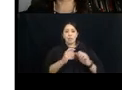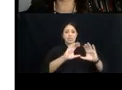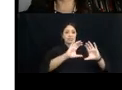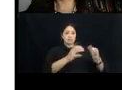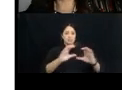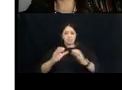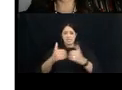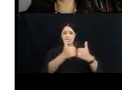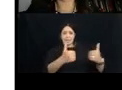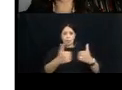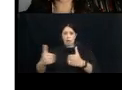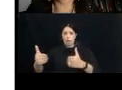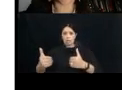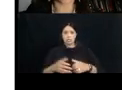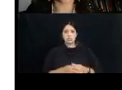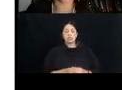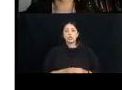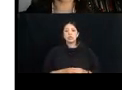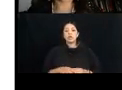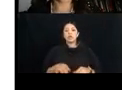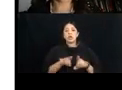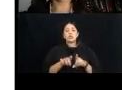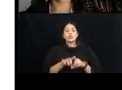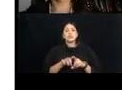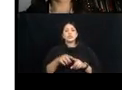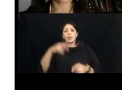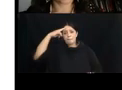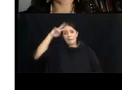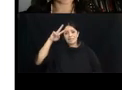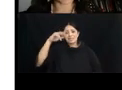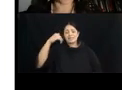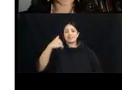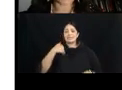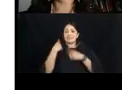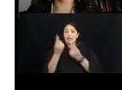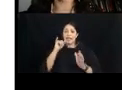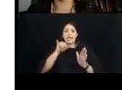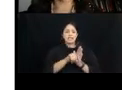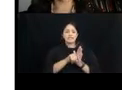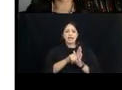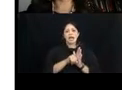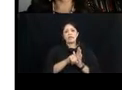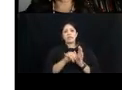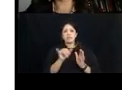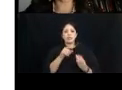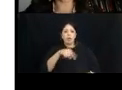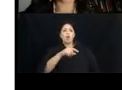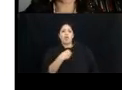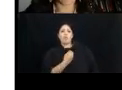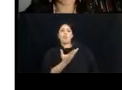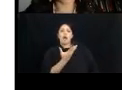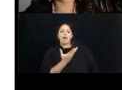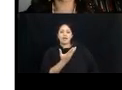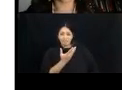loophole is that racial part. Mexicans have been identified as being white. And so because they were identified as